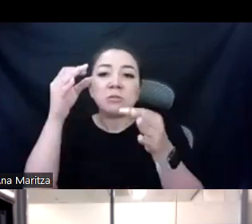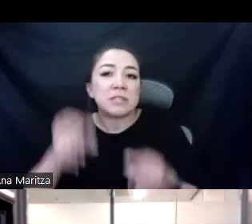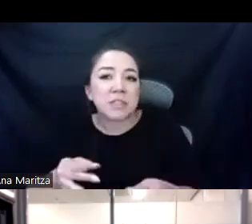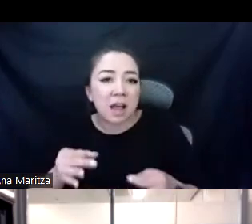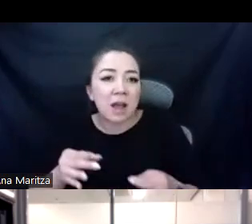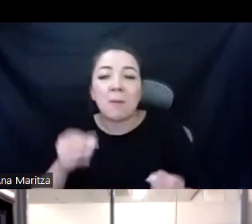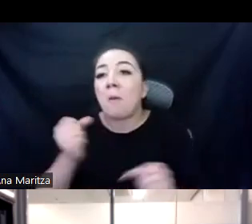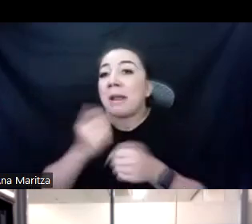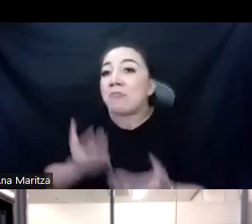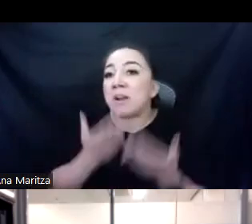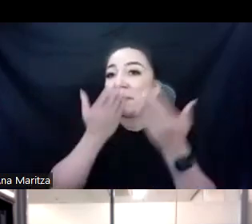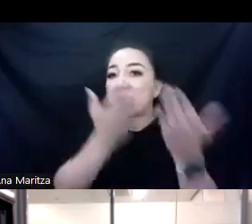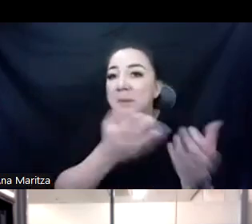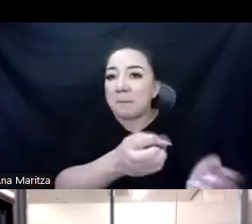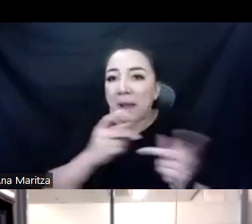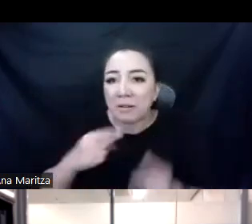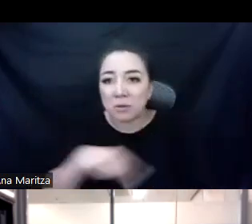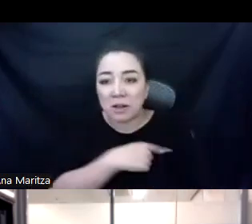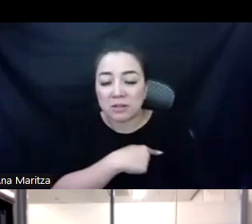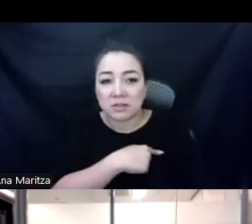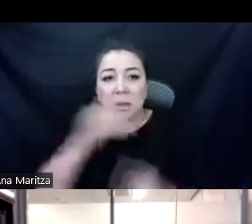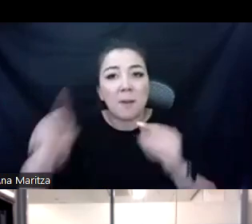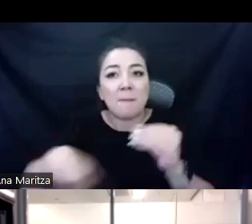make a recommendation back to us about